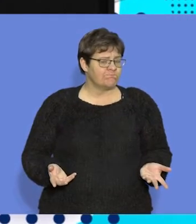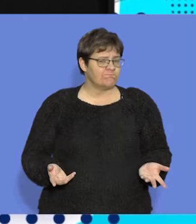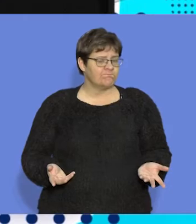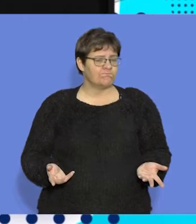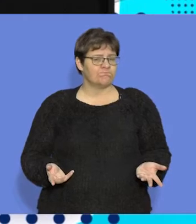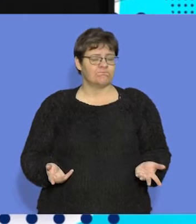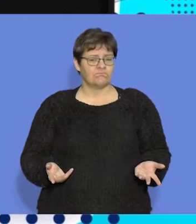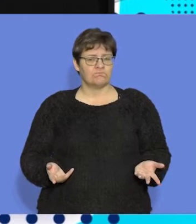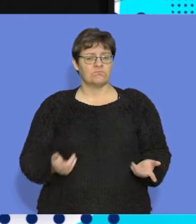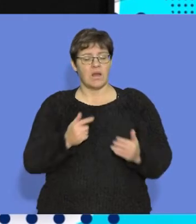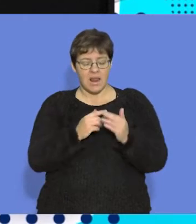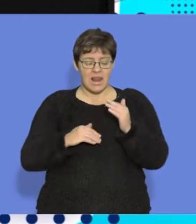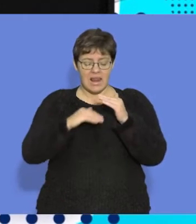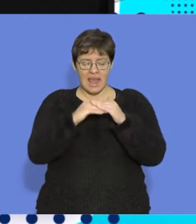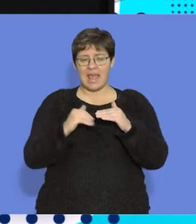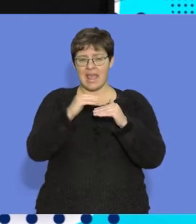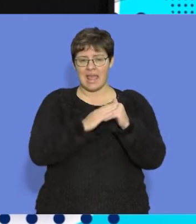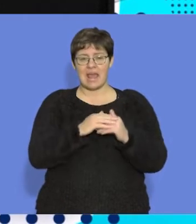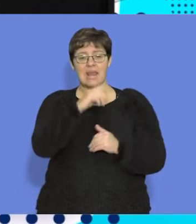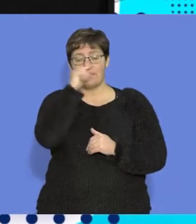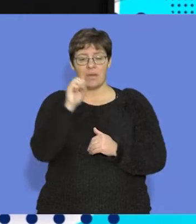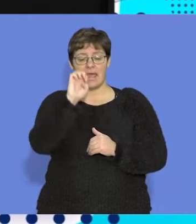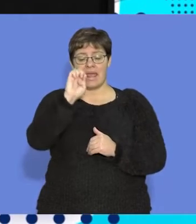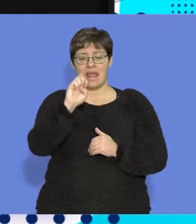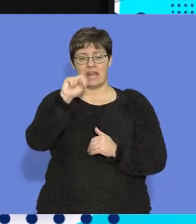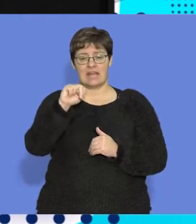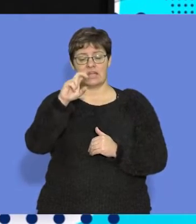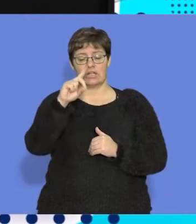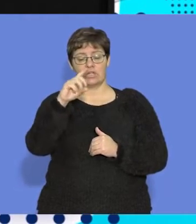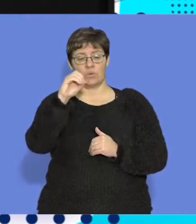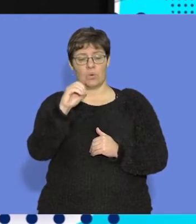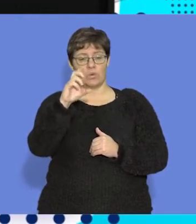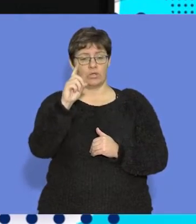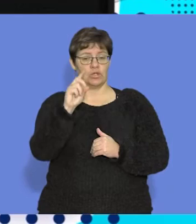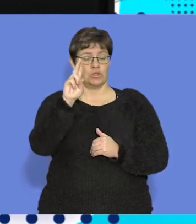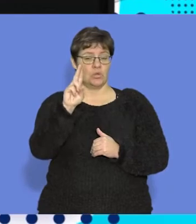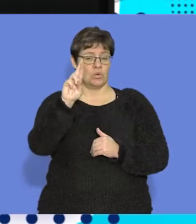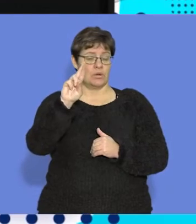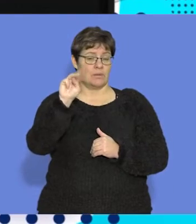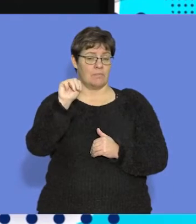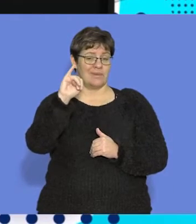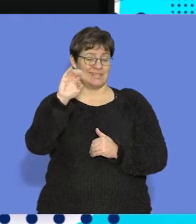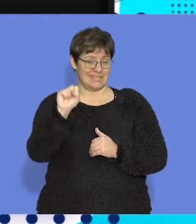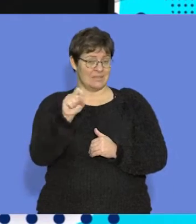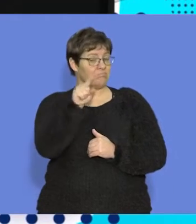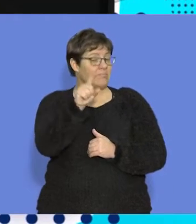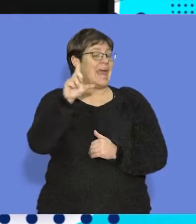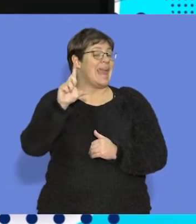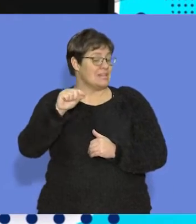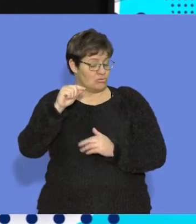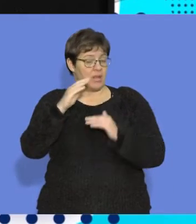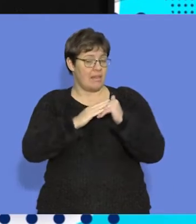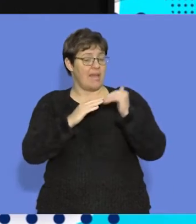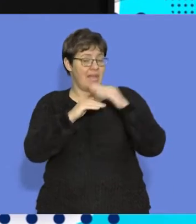through the layer called the endodermis. And the endodermis is an interesting layer because it gives